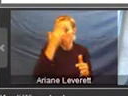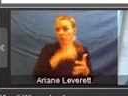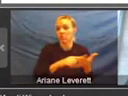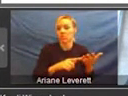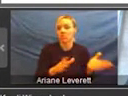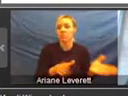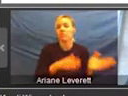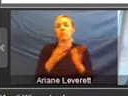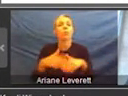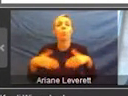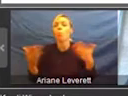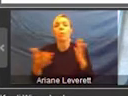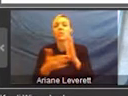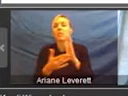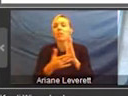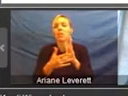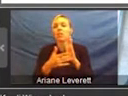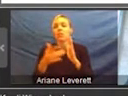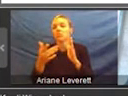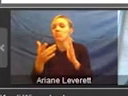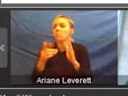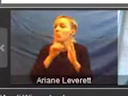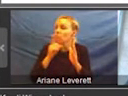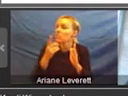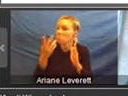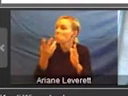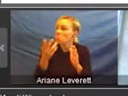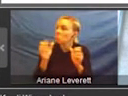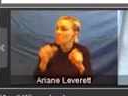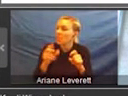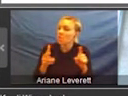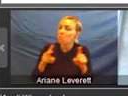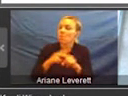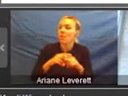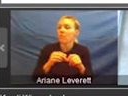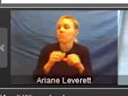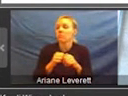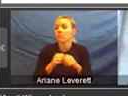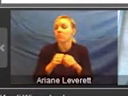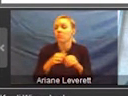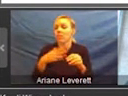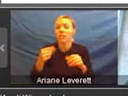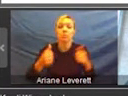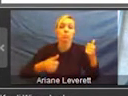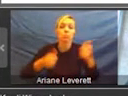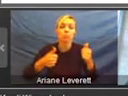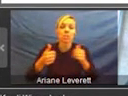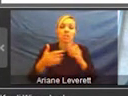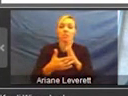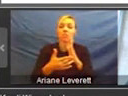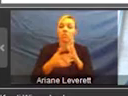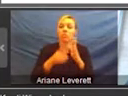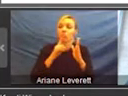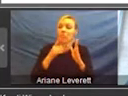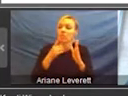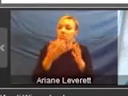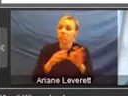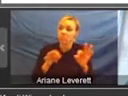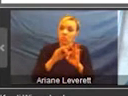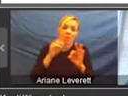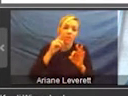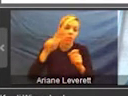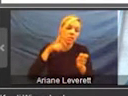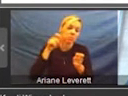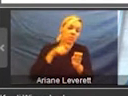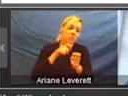then as a first step relates to which technologies make sense in a very specific context, so which communication